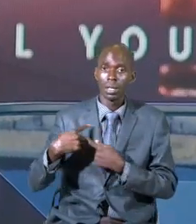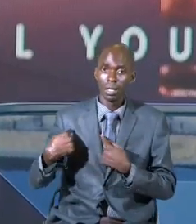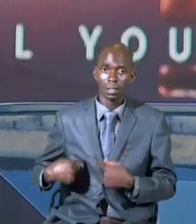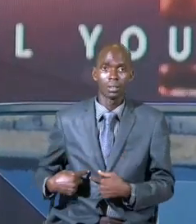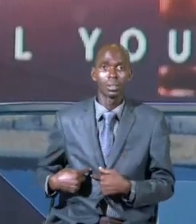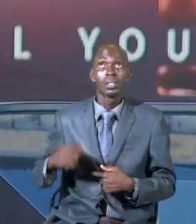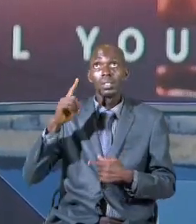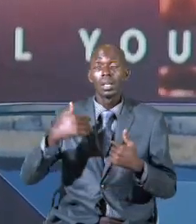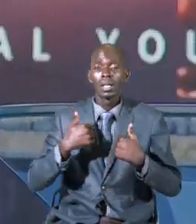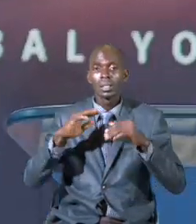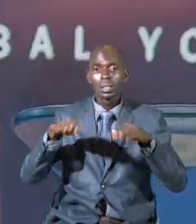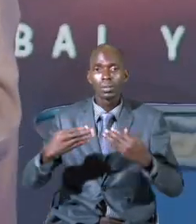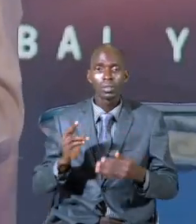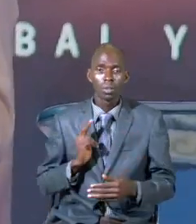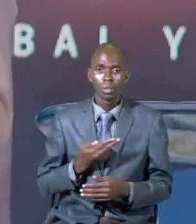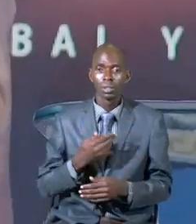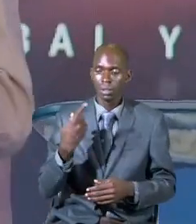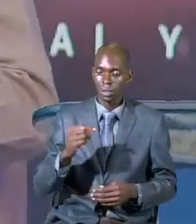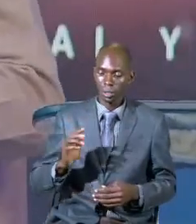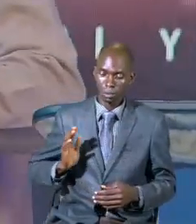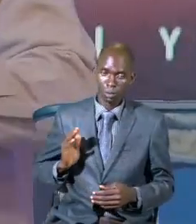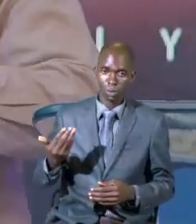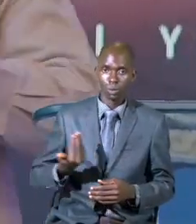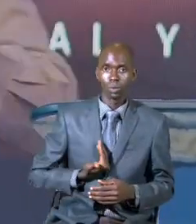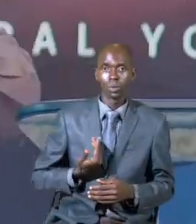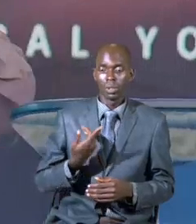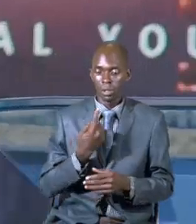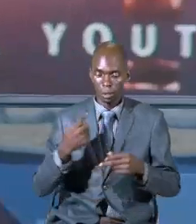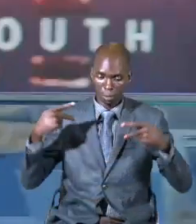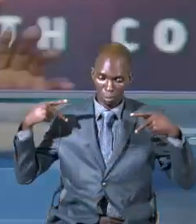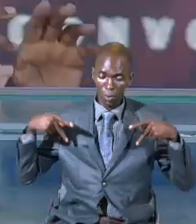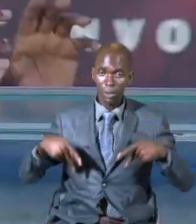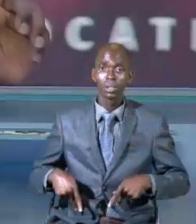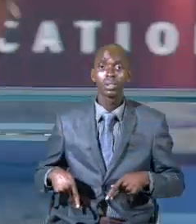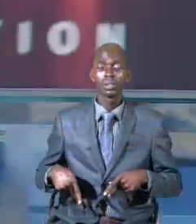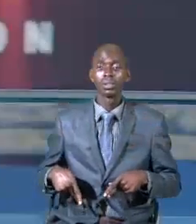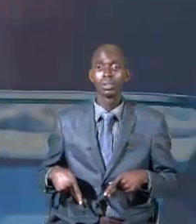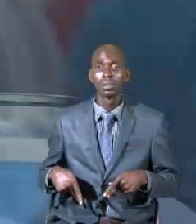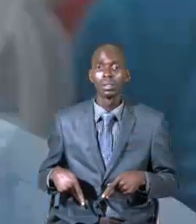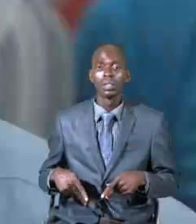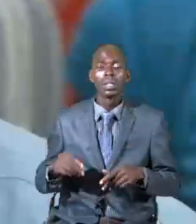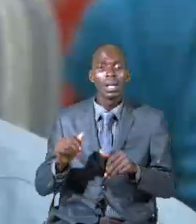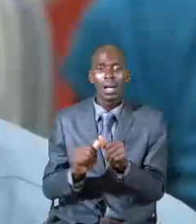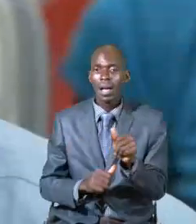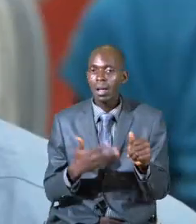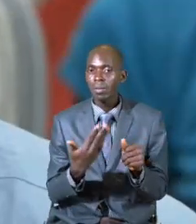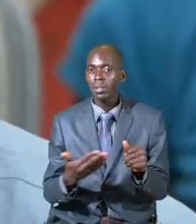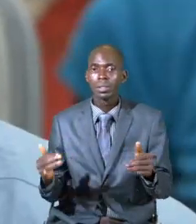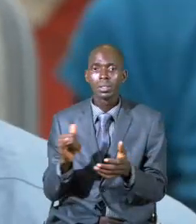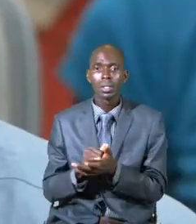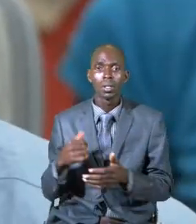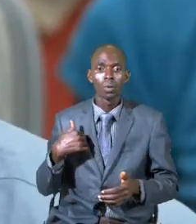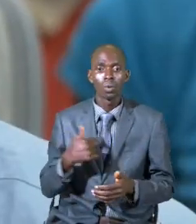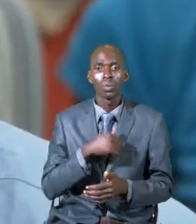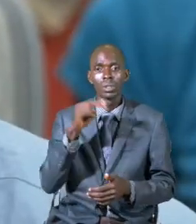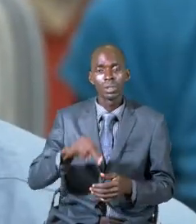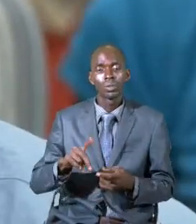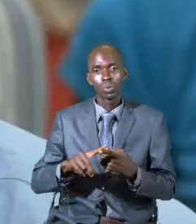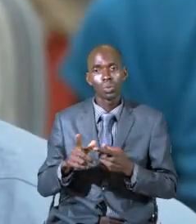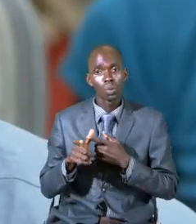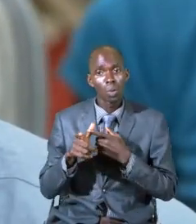us a soul. It's giving us personality. It's giving us everything we need to run.